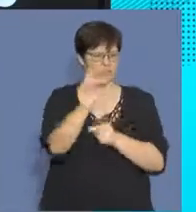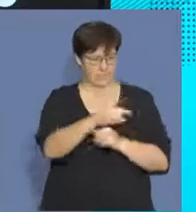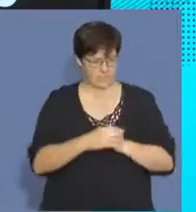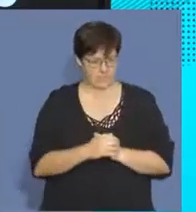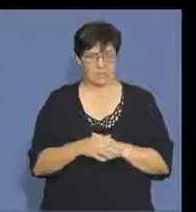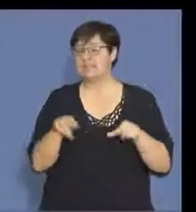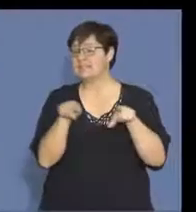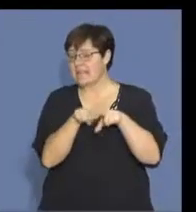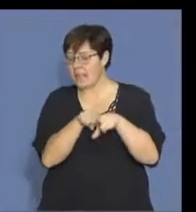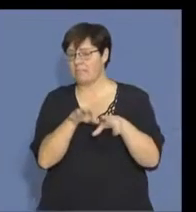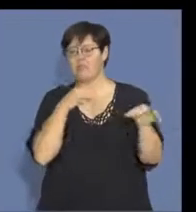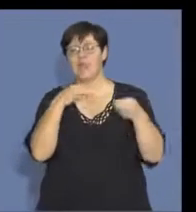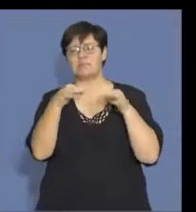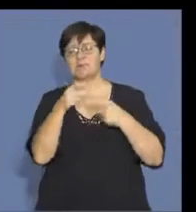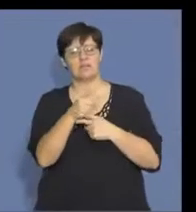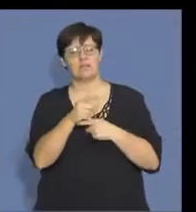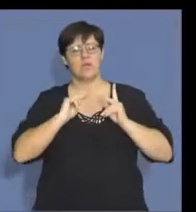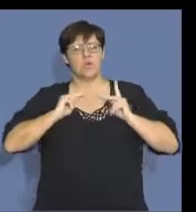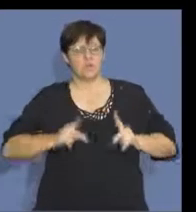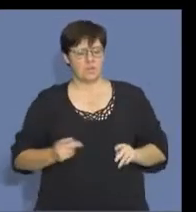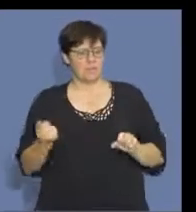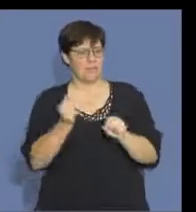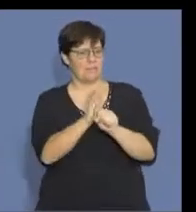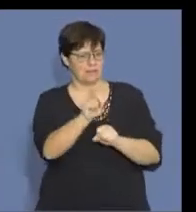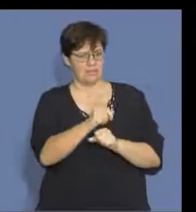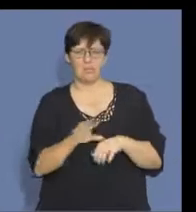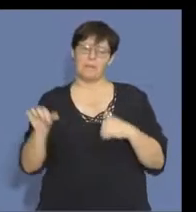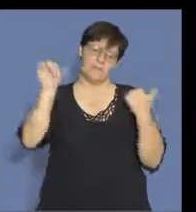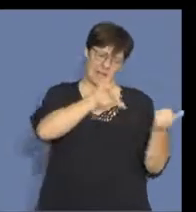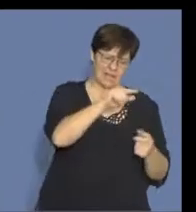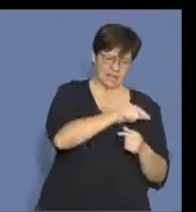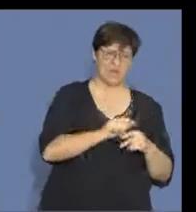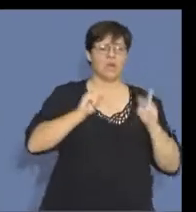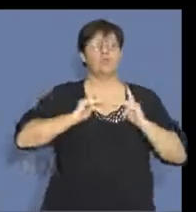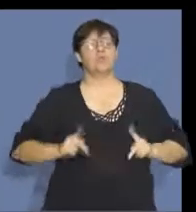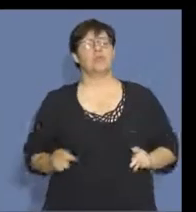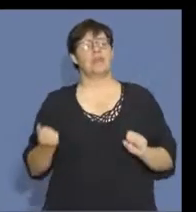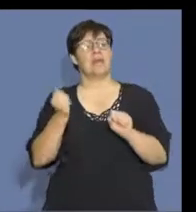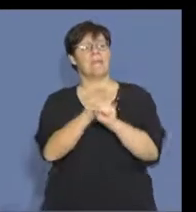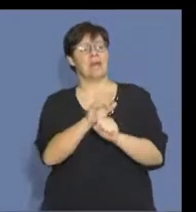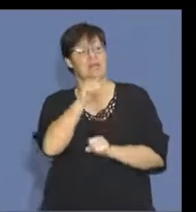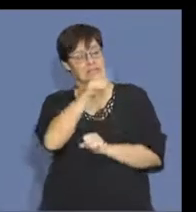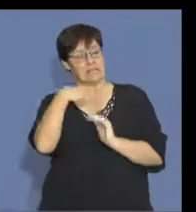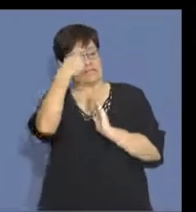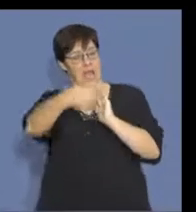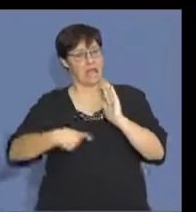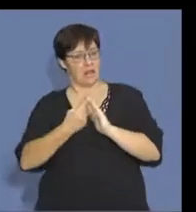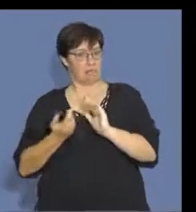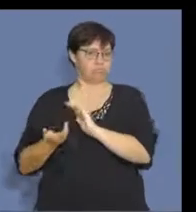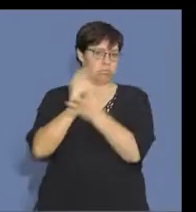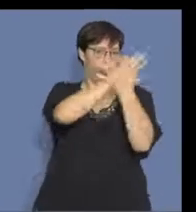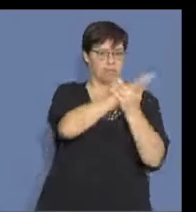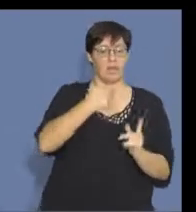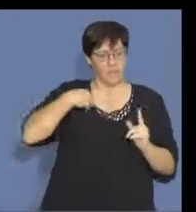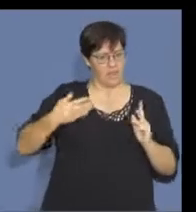to unpack what is the human impact. Let me go back to that. What is the human impact on the nitrogen cycle? And so that's important for us